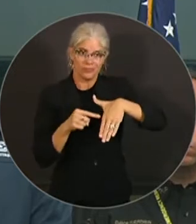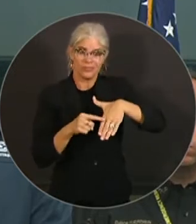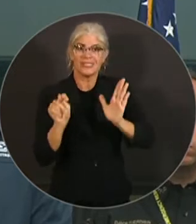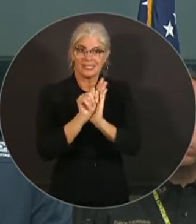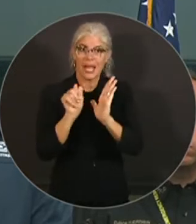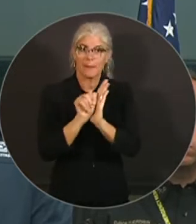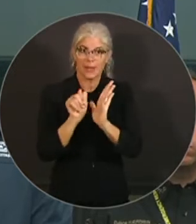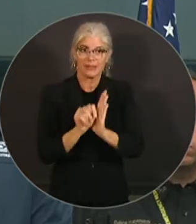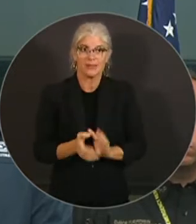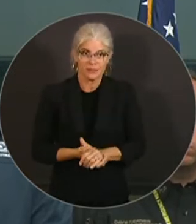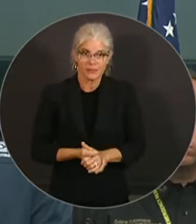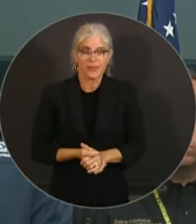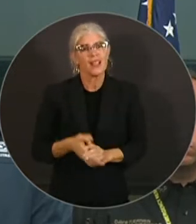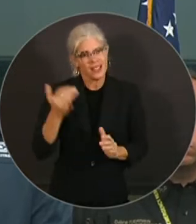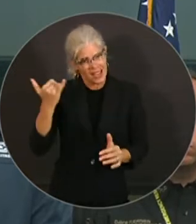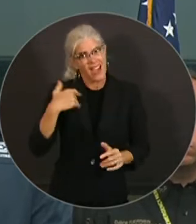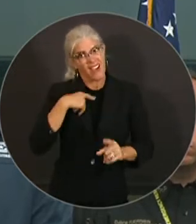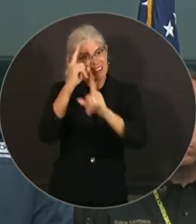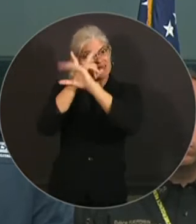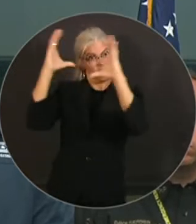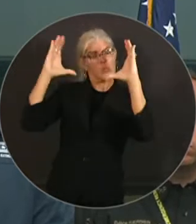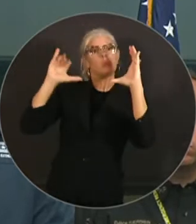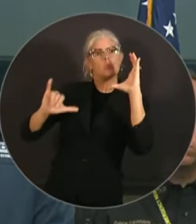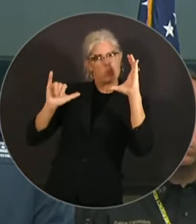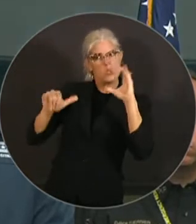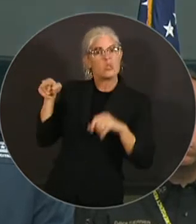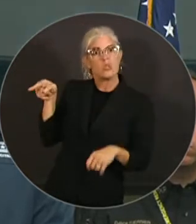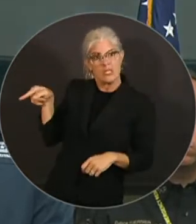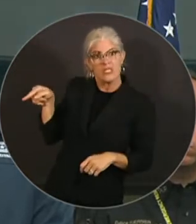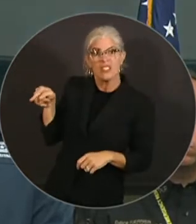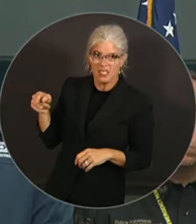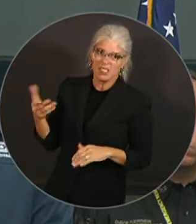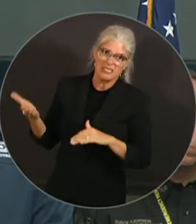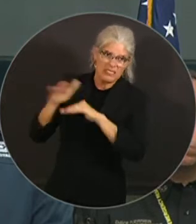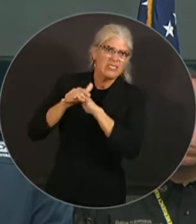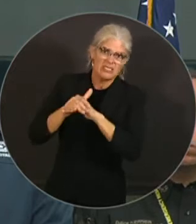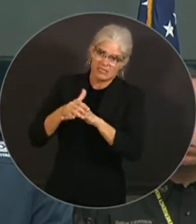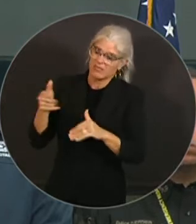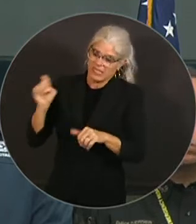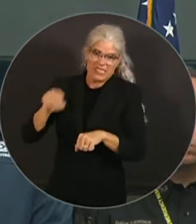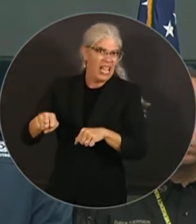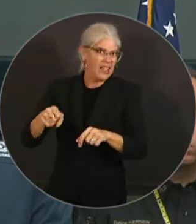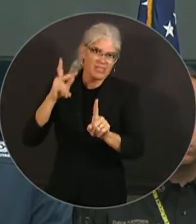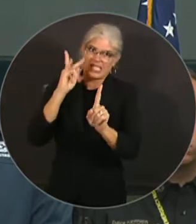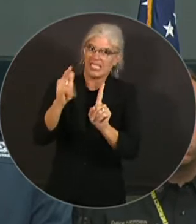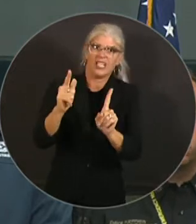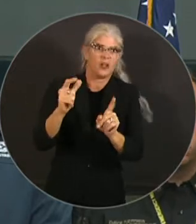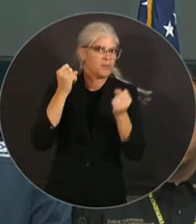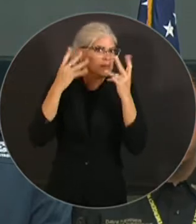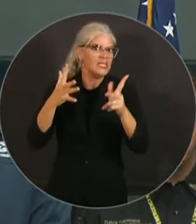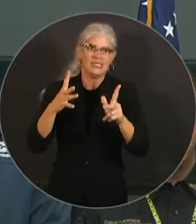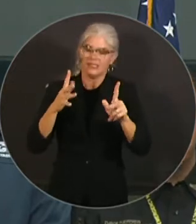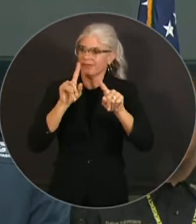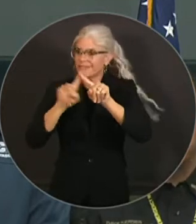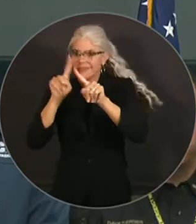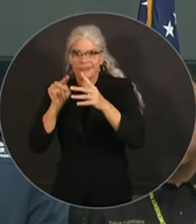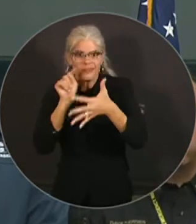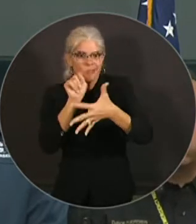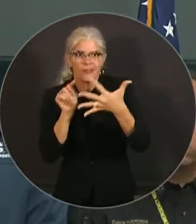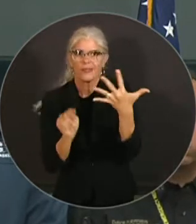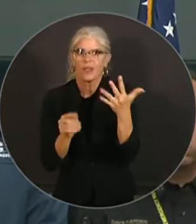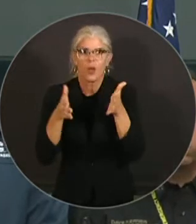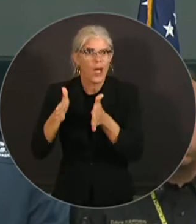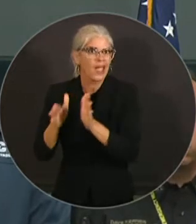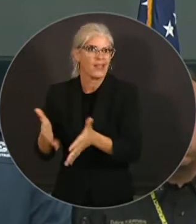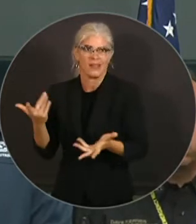would imagine that this one would be more life-threatening in many different respects as a result of the strength of this